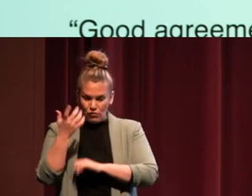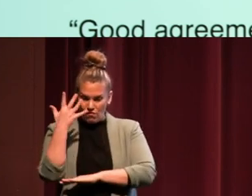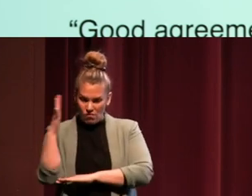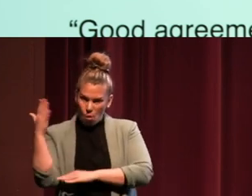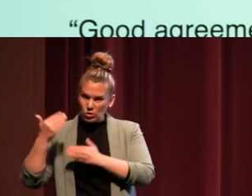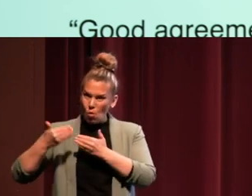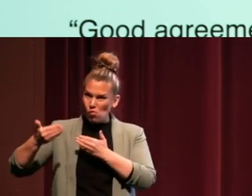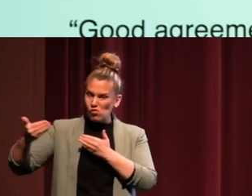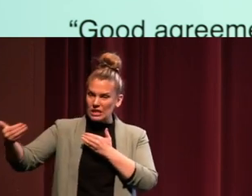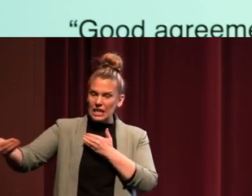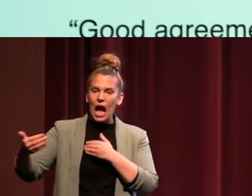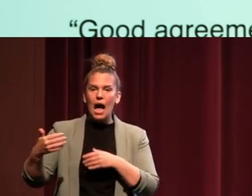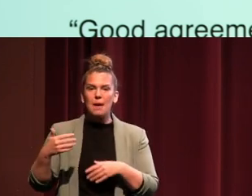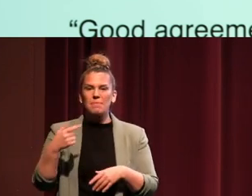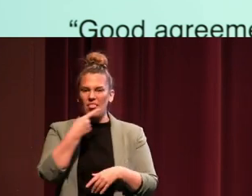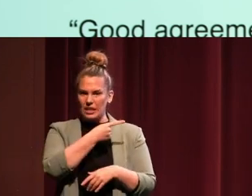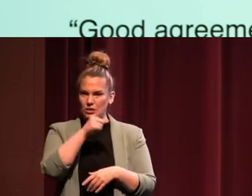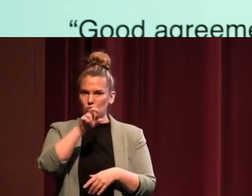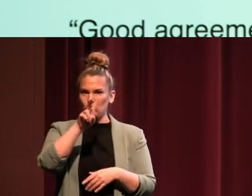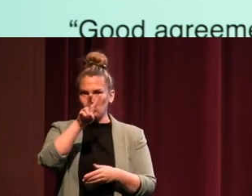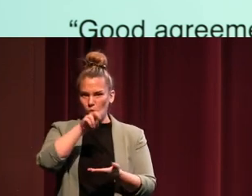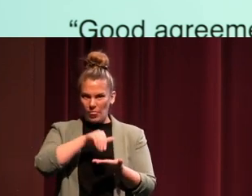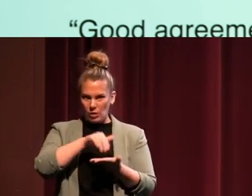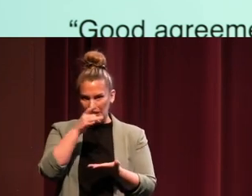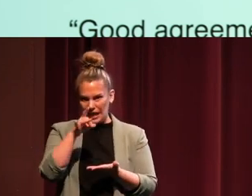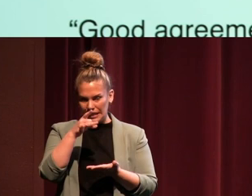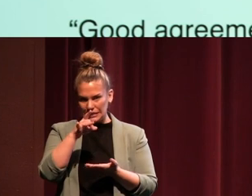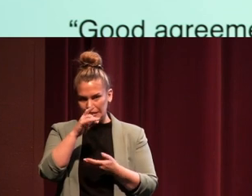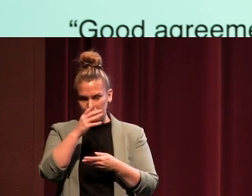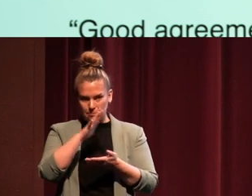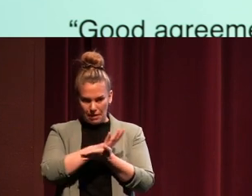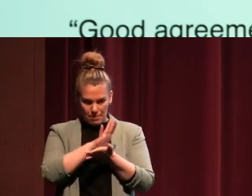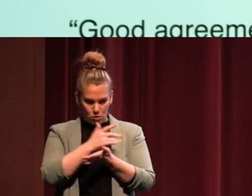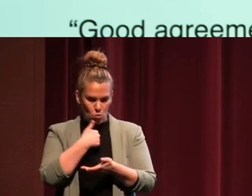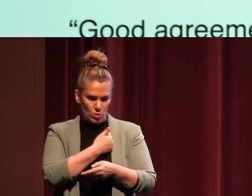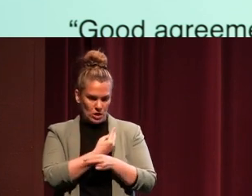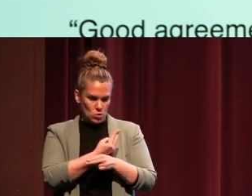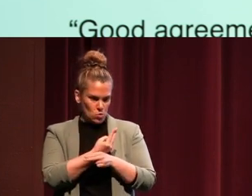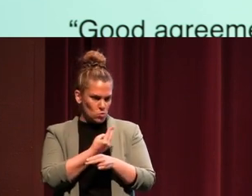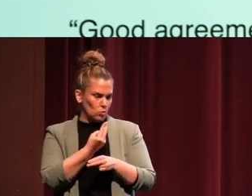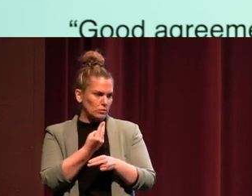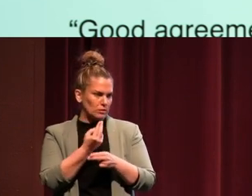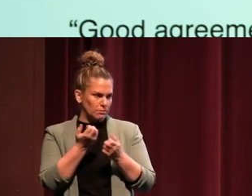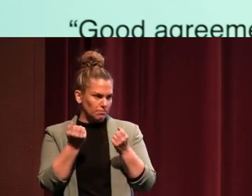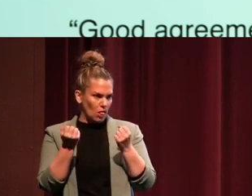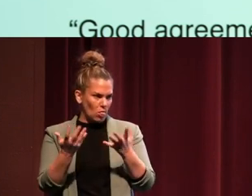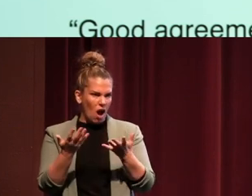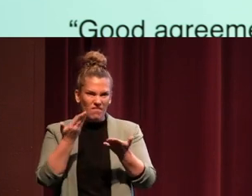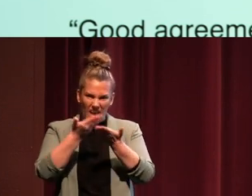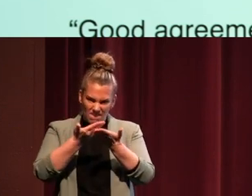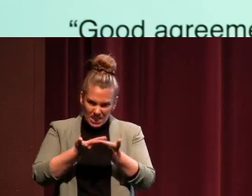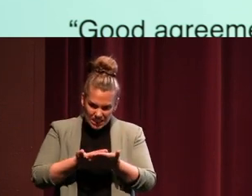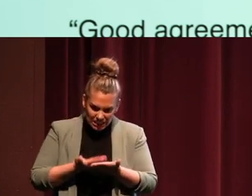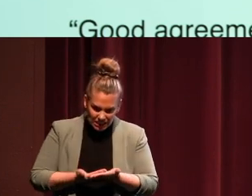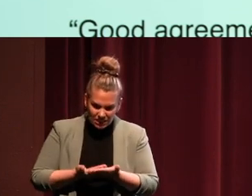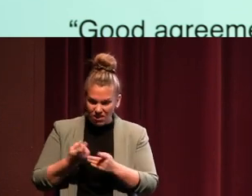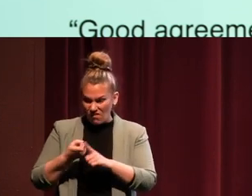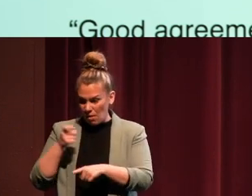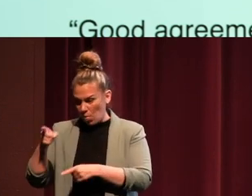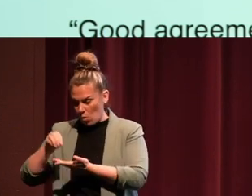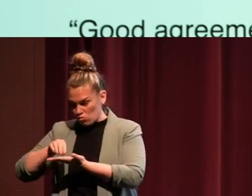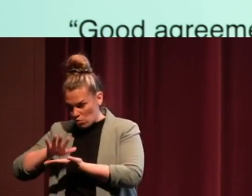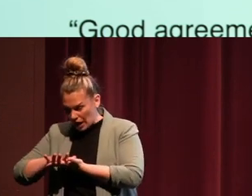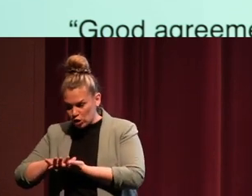in this 2018 paper. We used multiple lines of evidence, including those general land office records and the tree